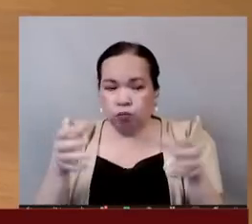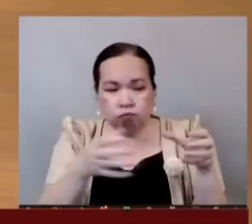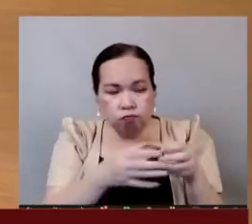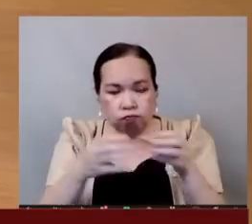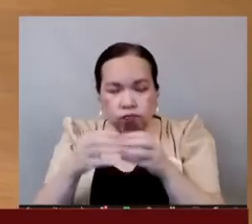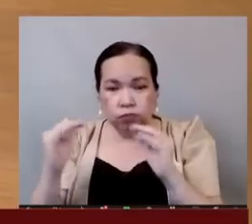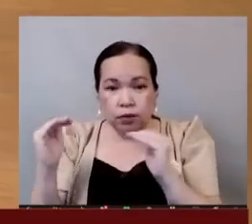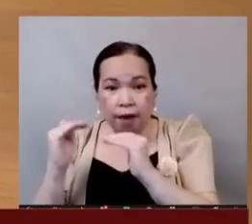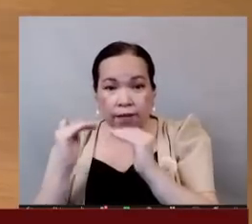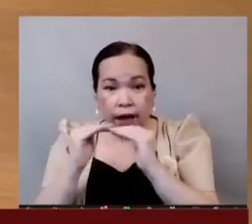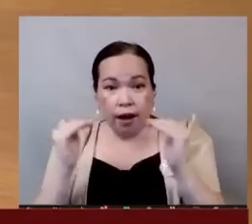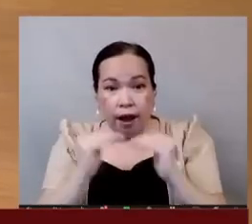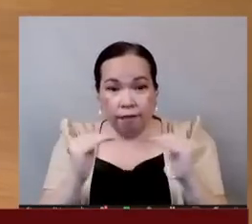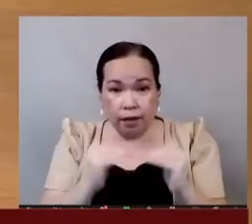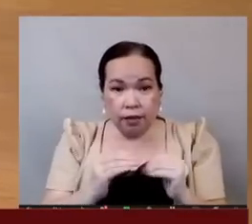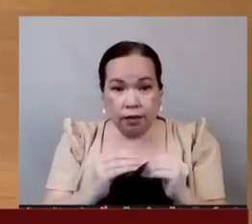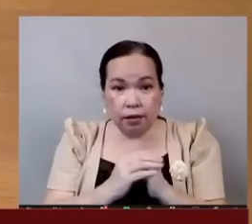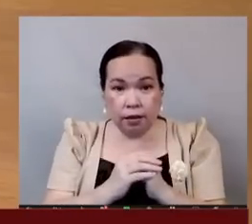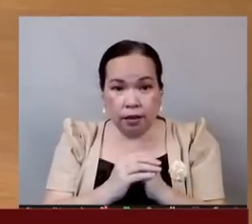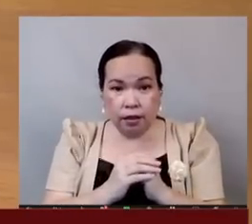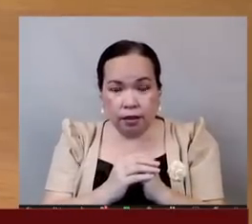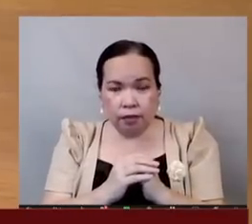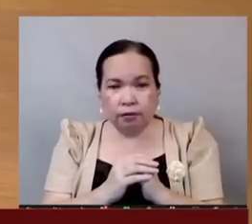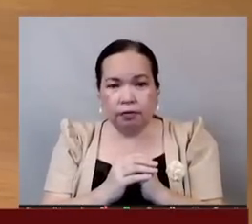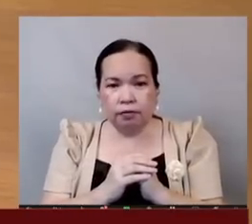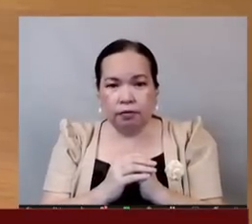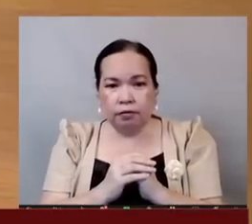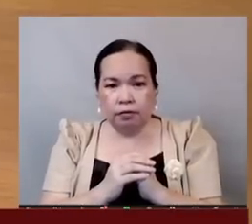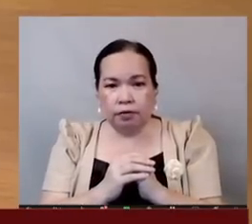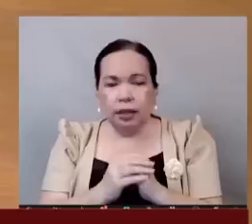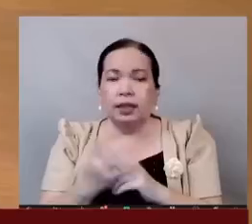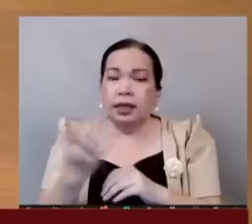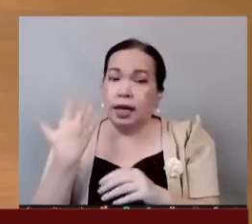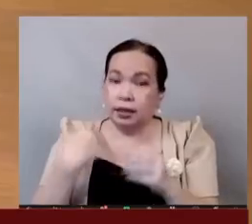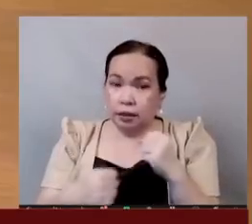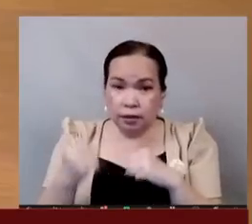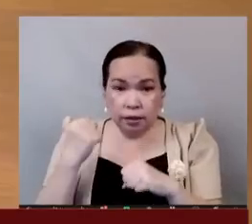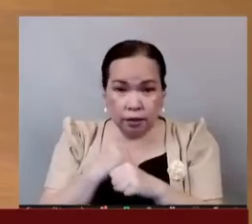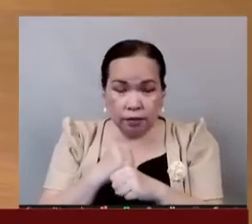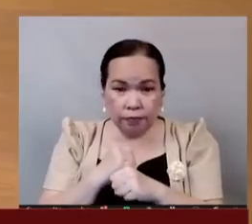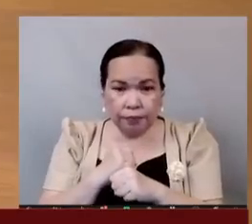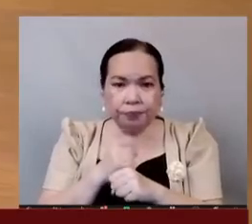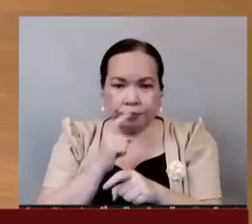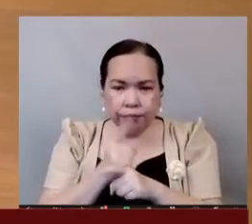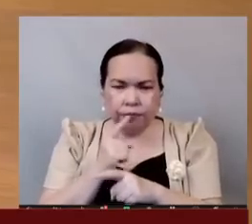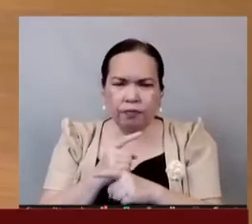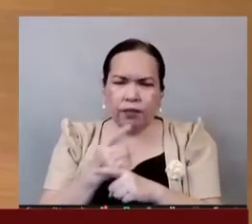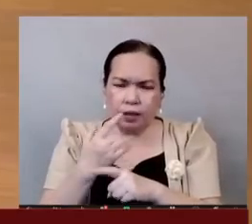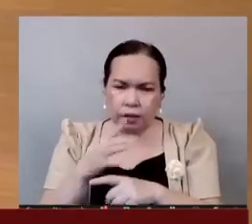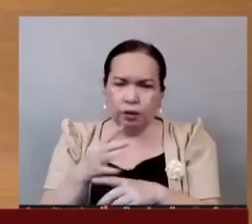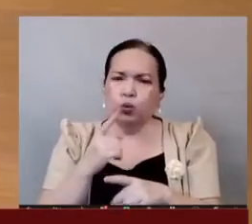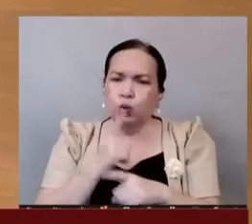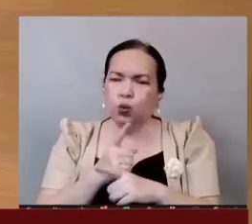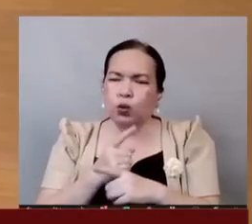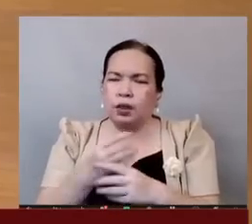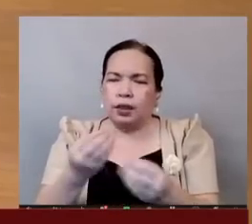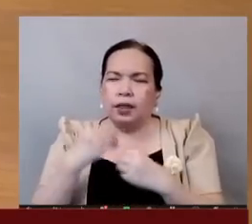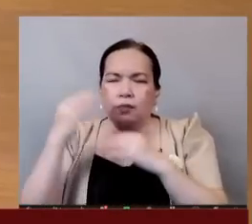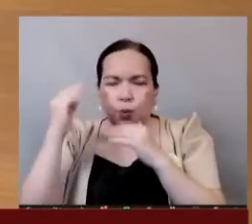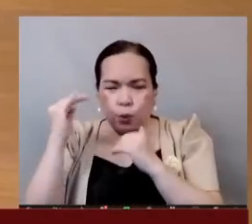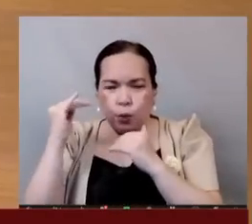Act. In the past year, it has been a source of great hope and optimism